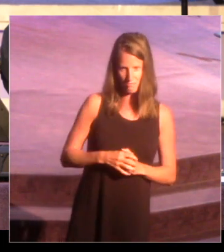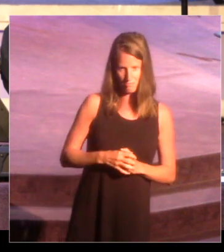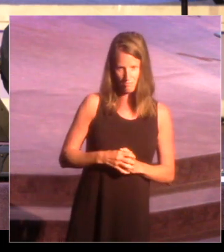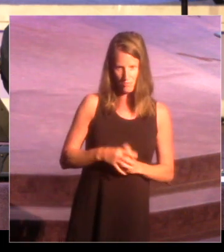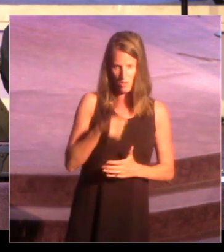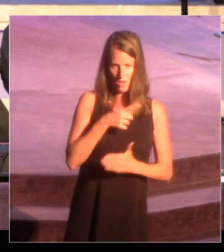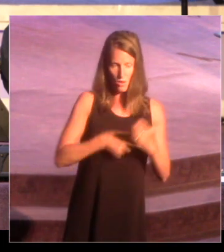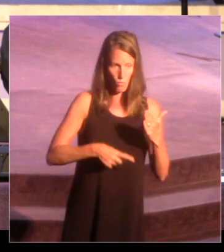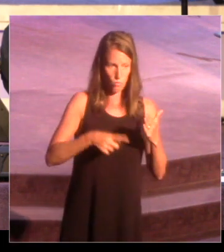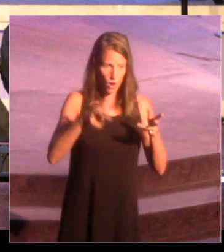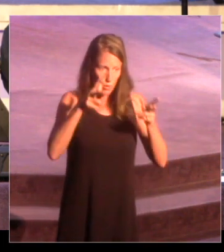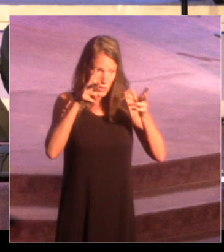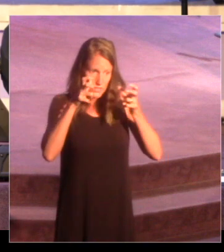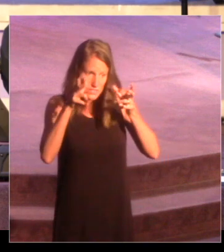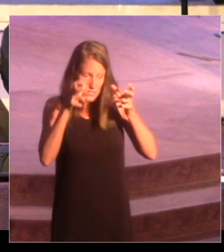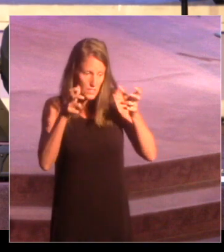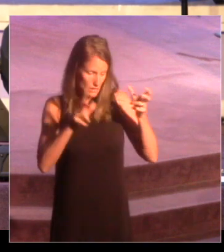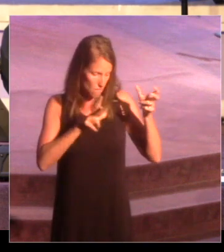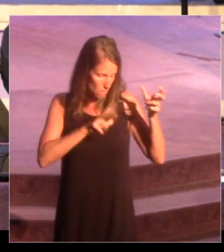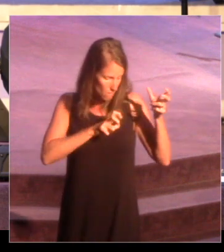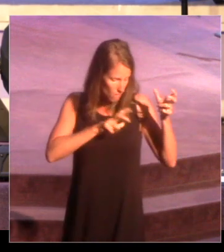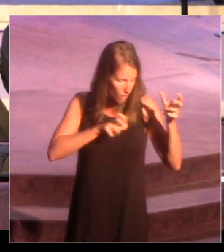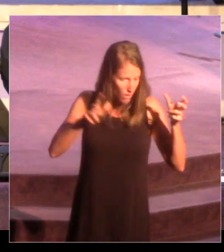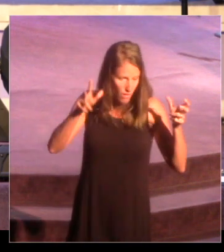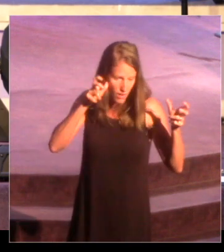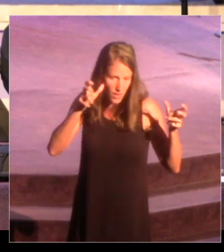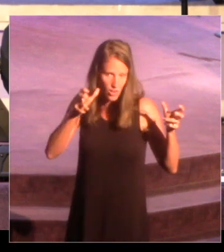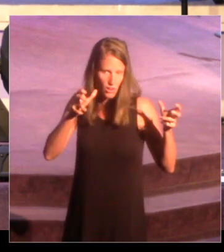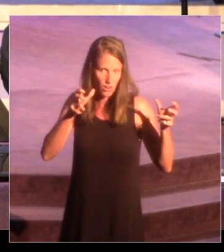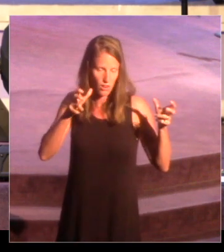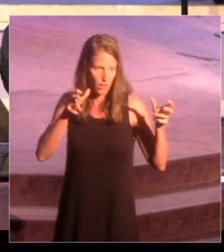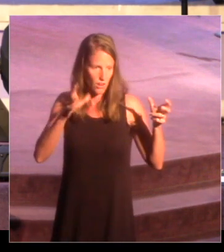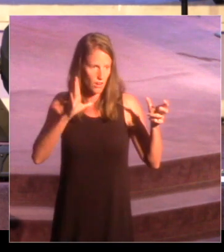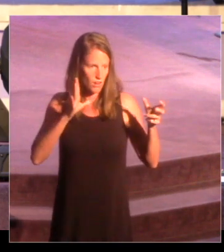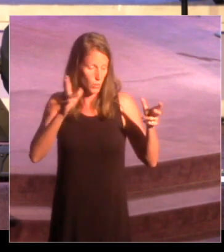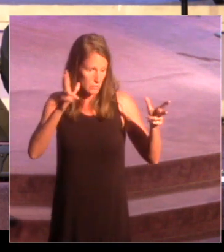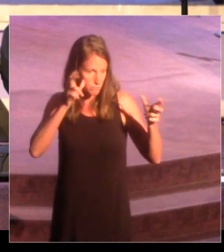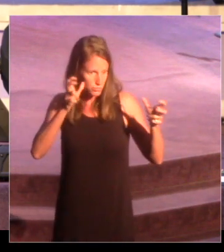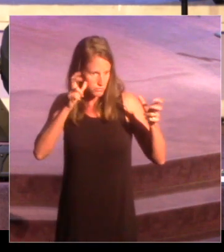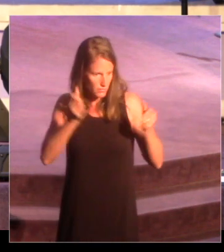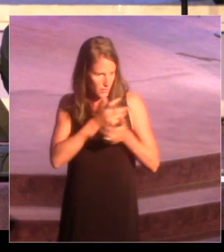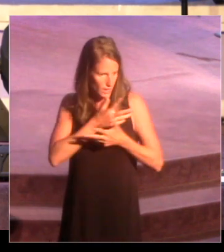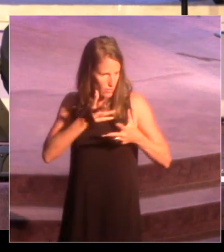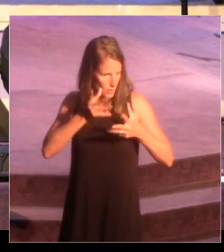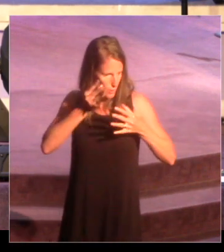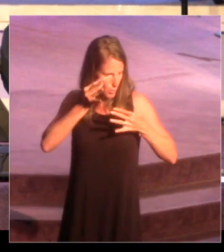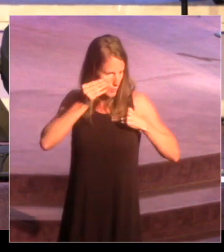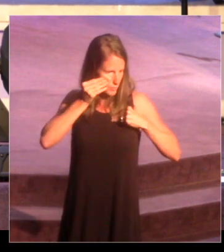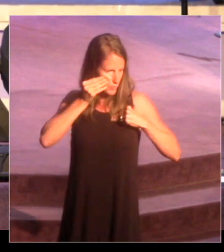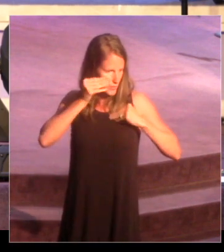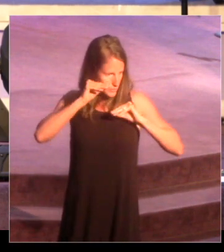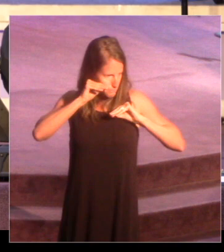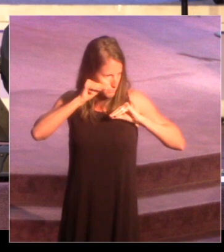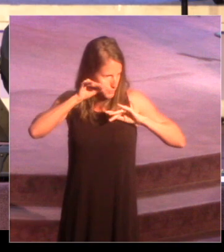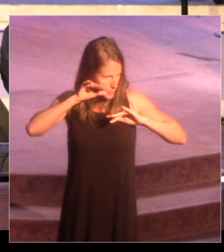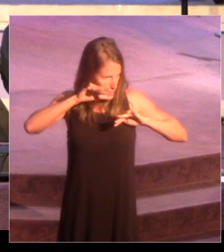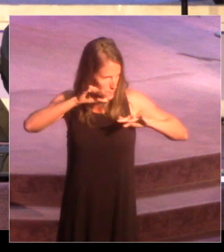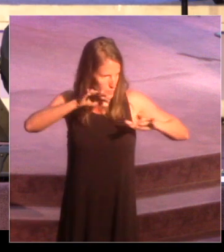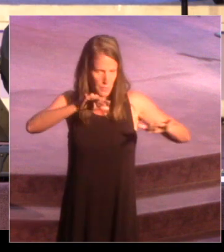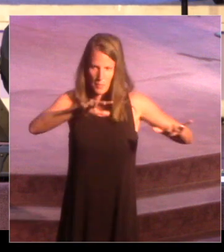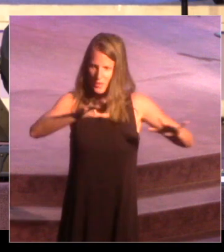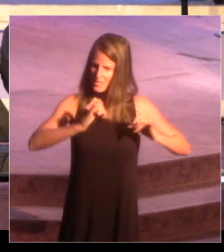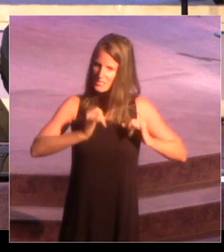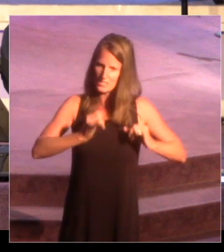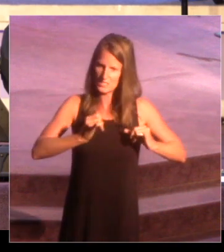What we put into our minds, our hearts, and our bodies is what we will get out every single time. What comes in through our eyes